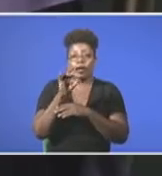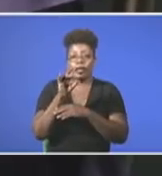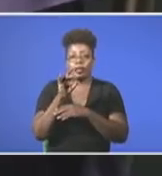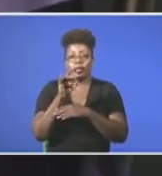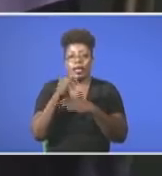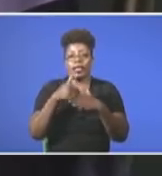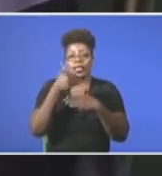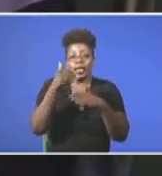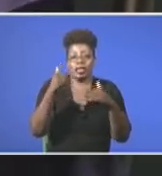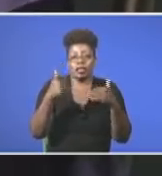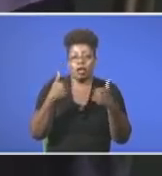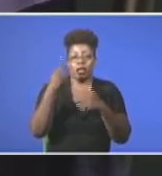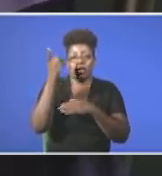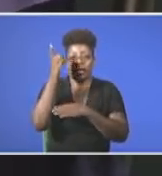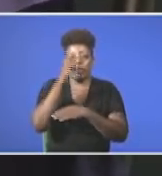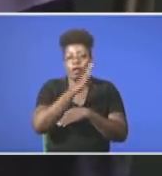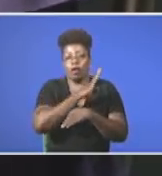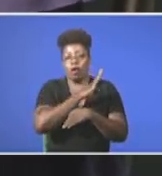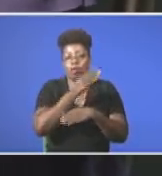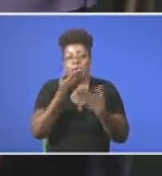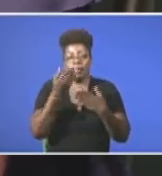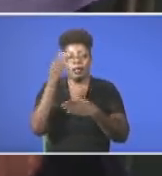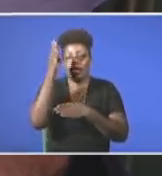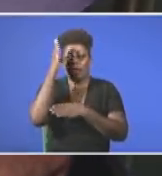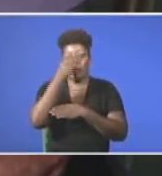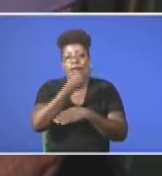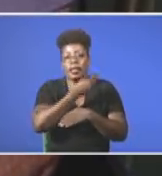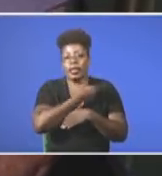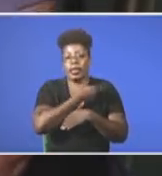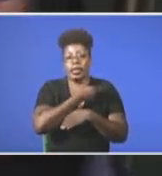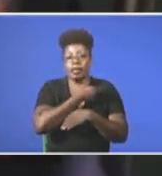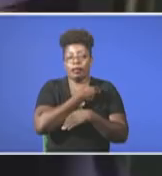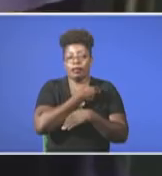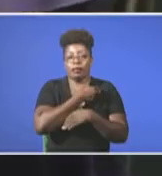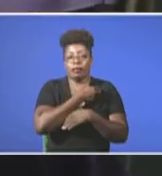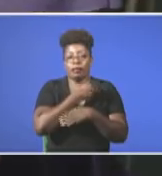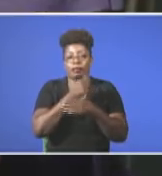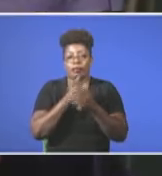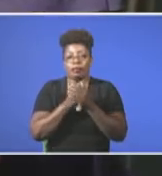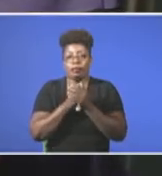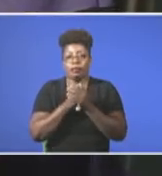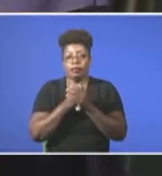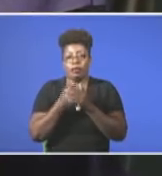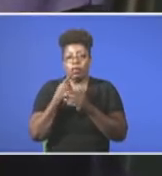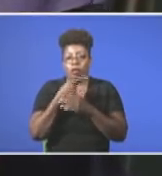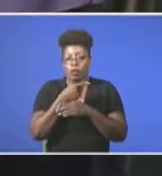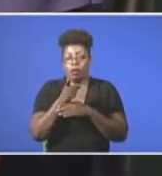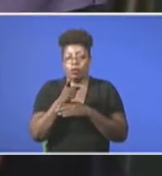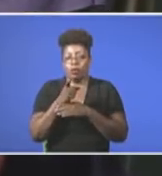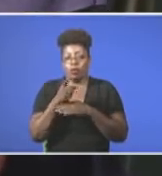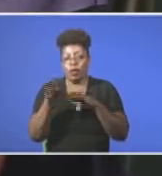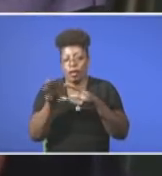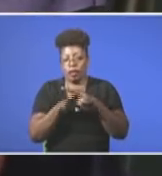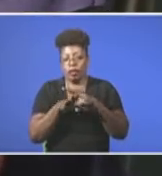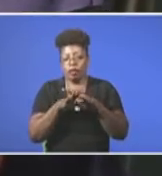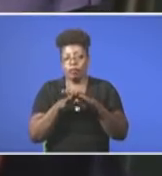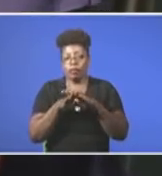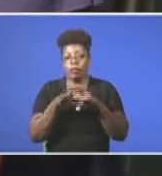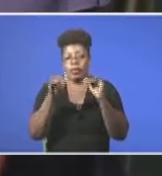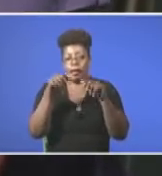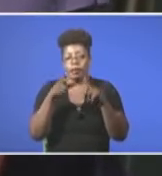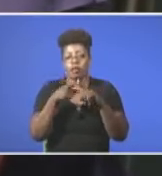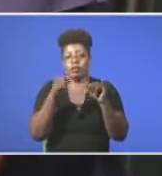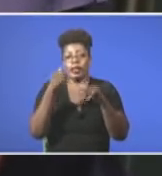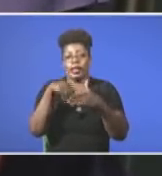the next DeAndre Ayton or Buddy Hield, guys who are kind of under the radar right now and young, but will be able to play in